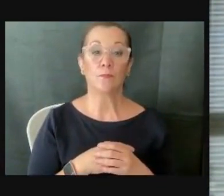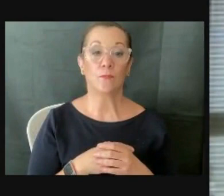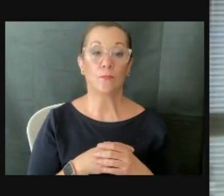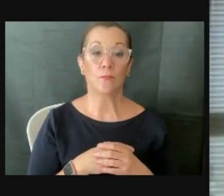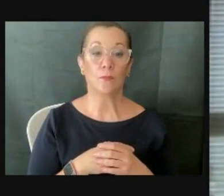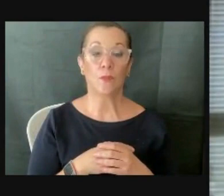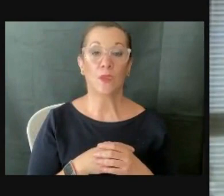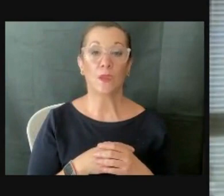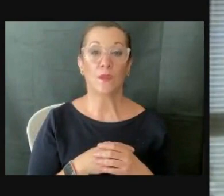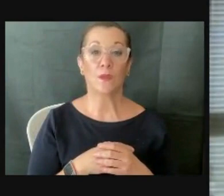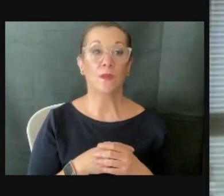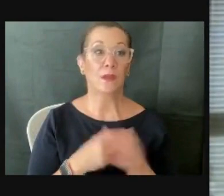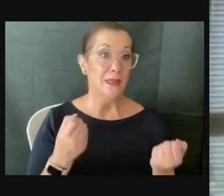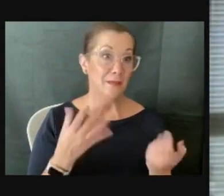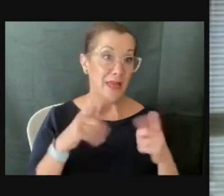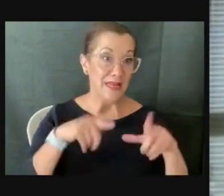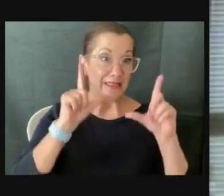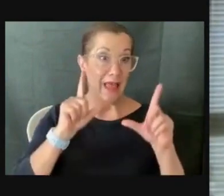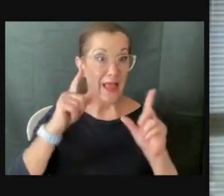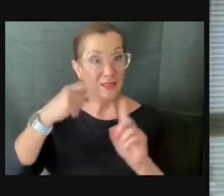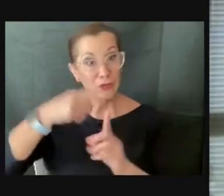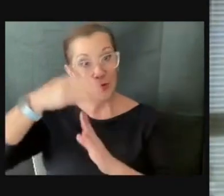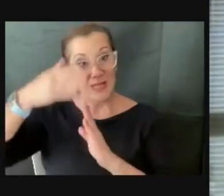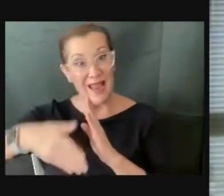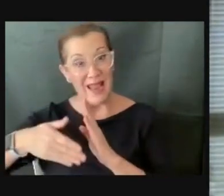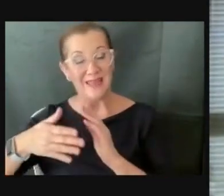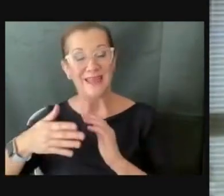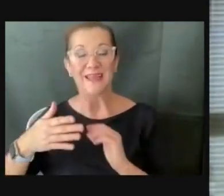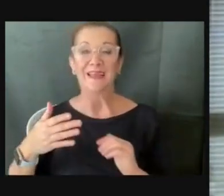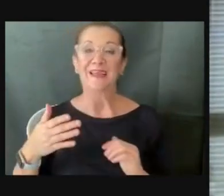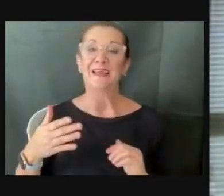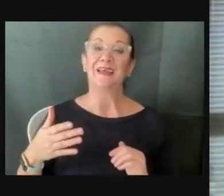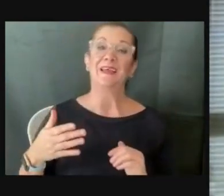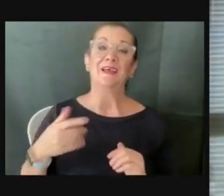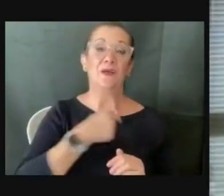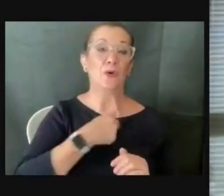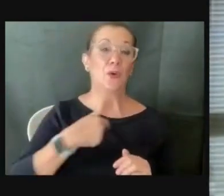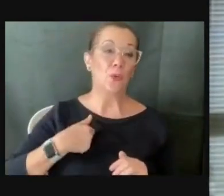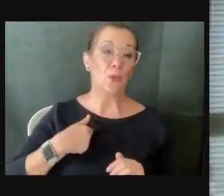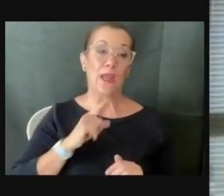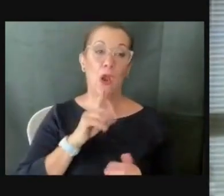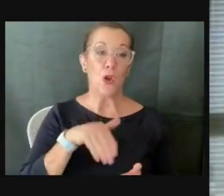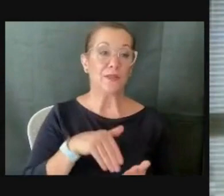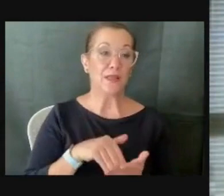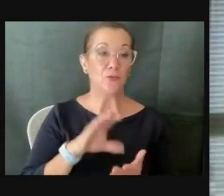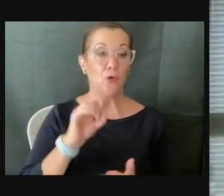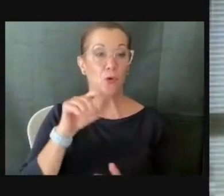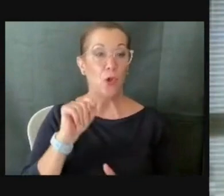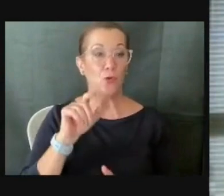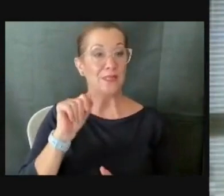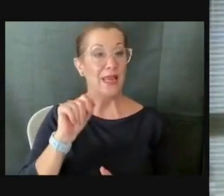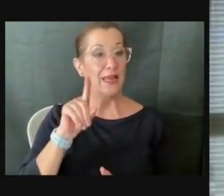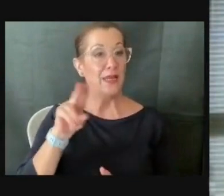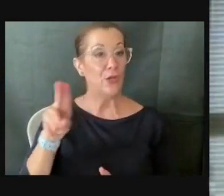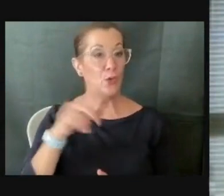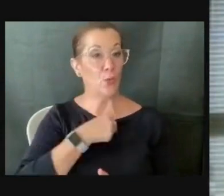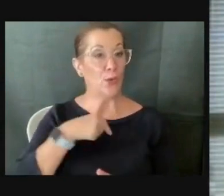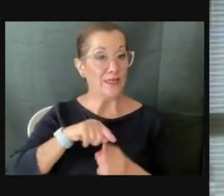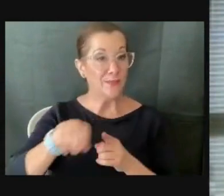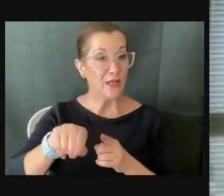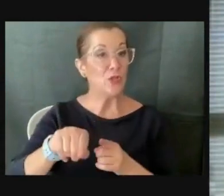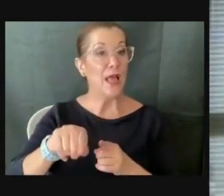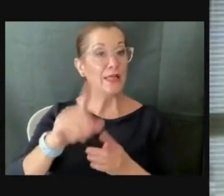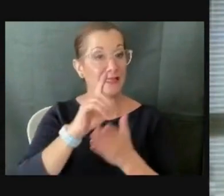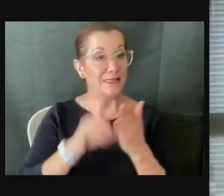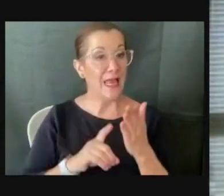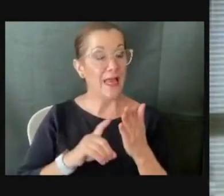Skipping through a lot of slides there to get to the end, but we are Central Coast ADU, and we specialize again in design